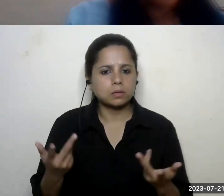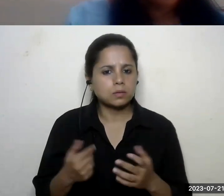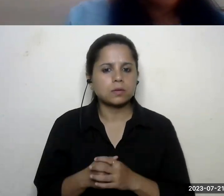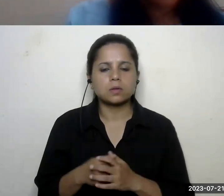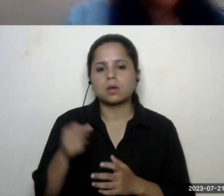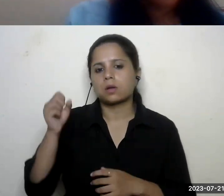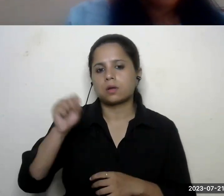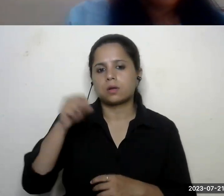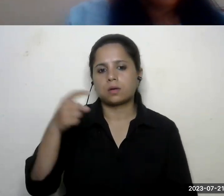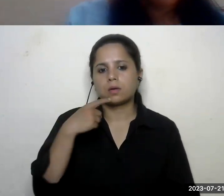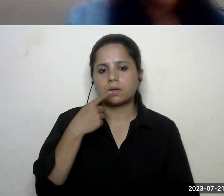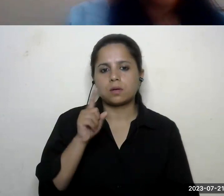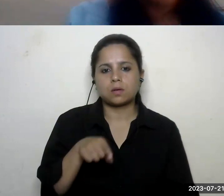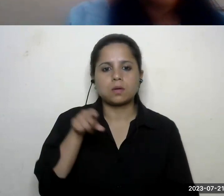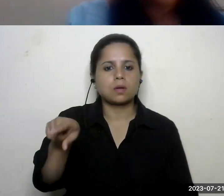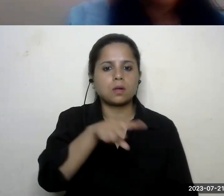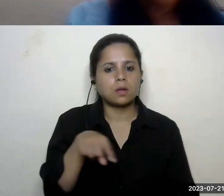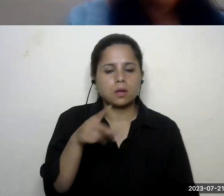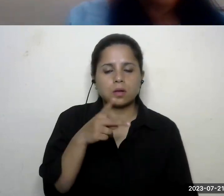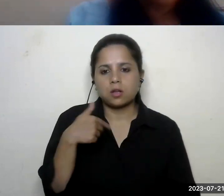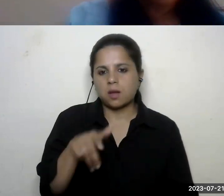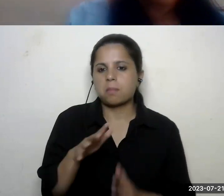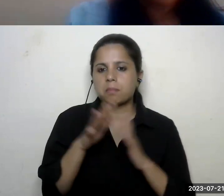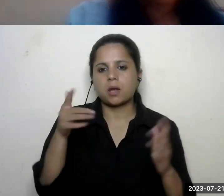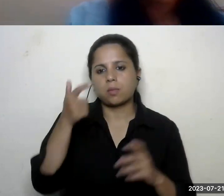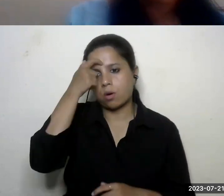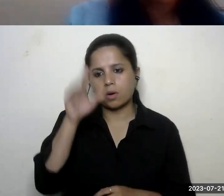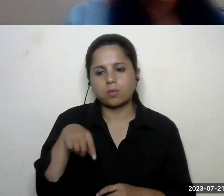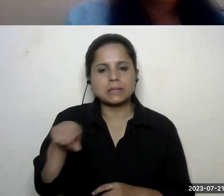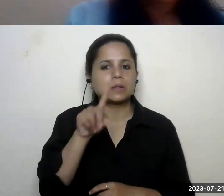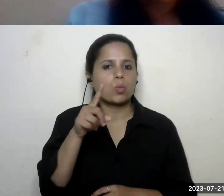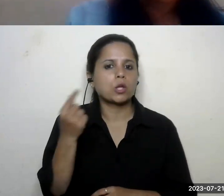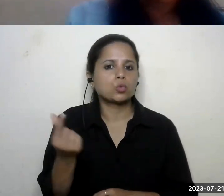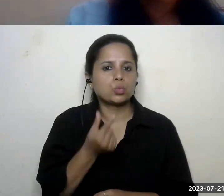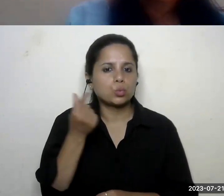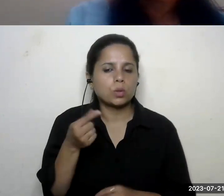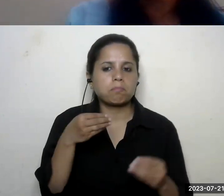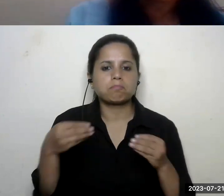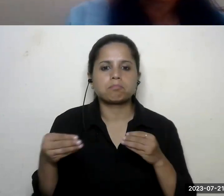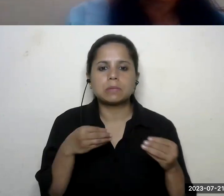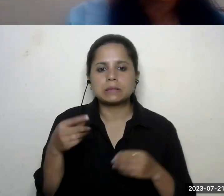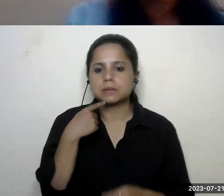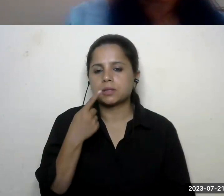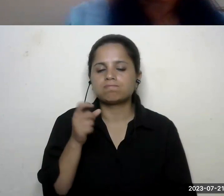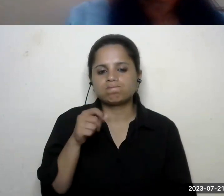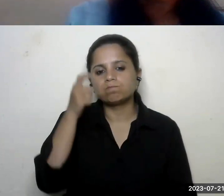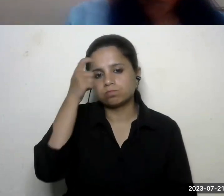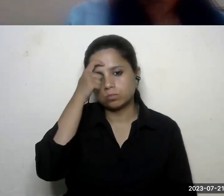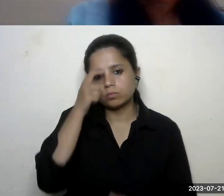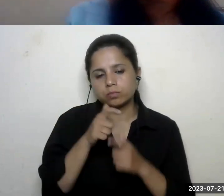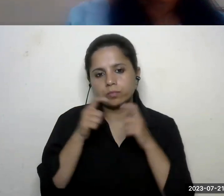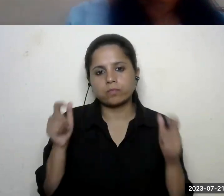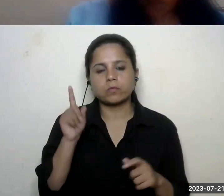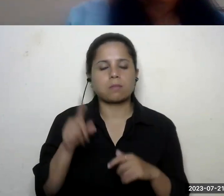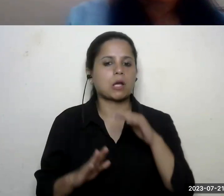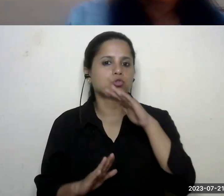Yes, that's a very big issue. I think that we're all facing with single-use plastic. I think it has to be